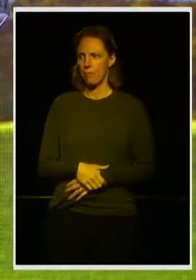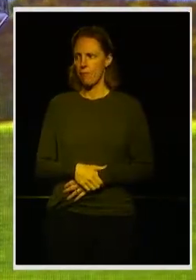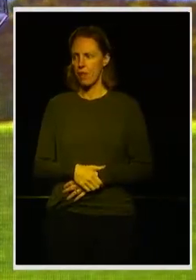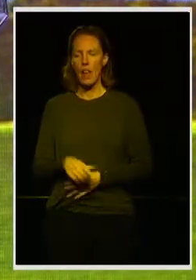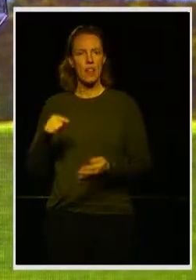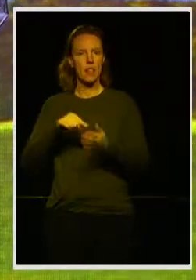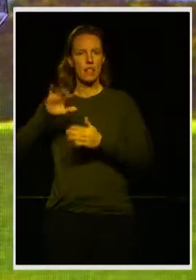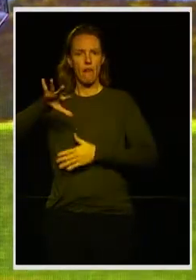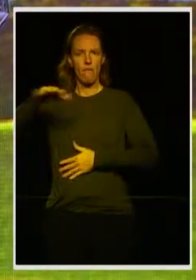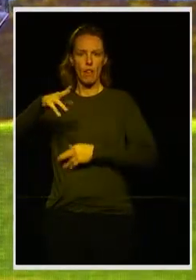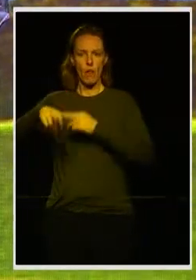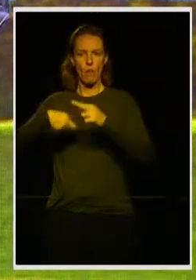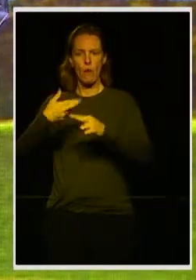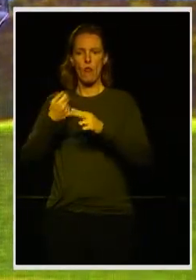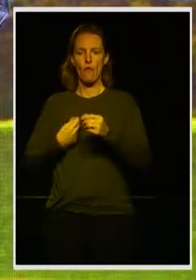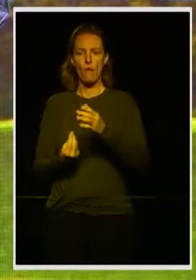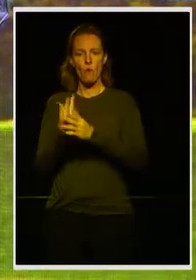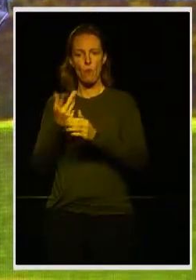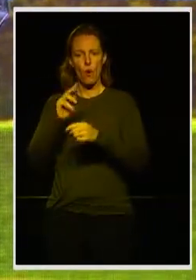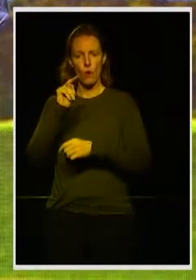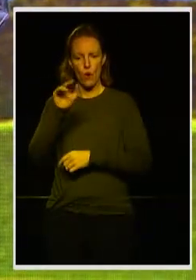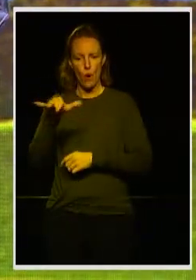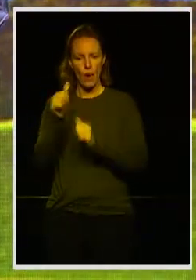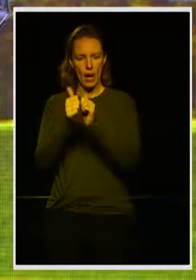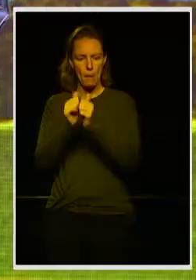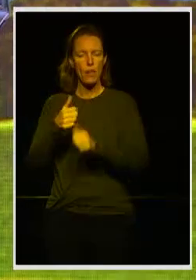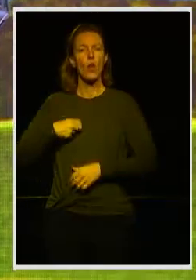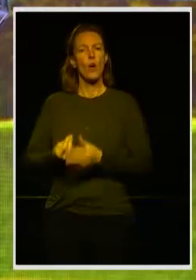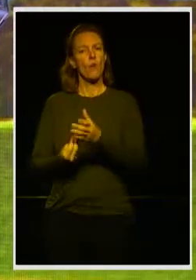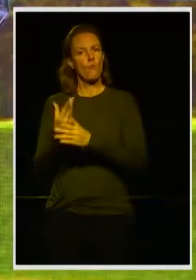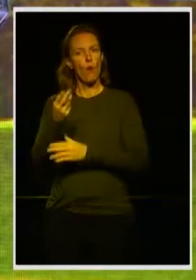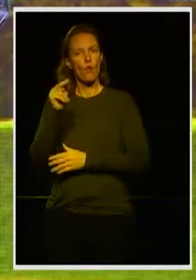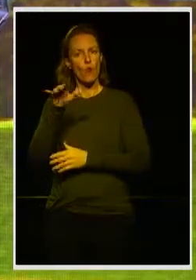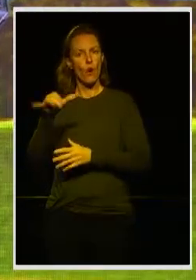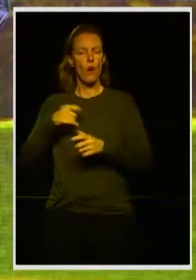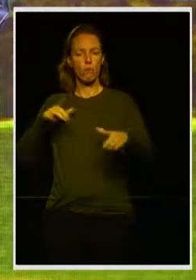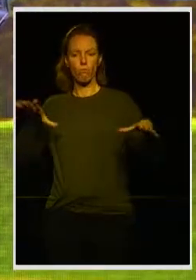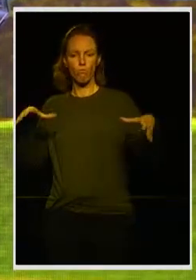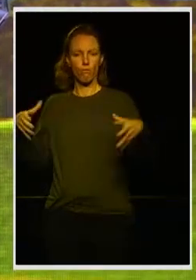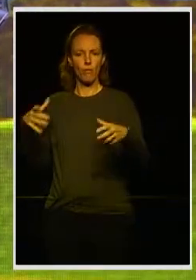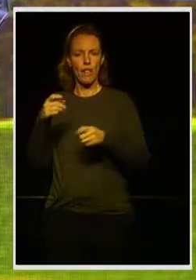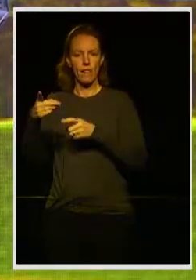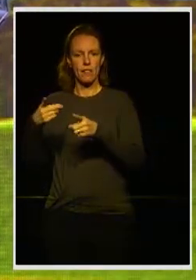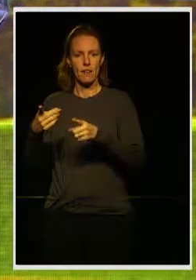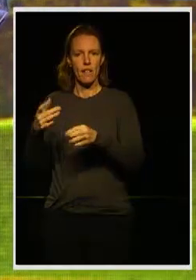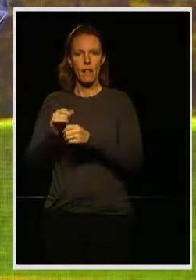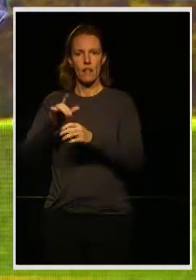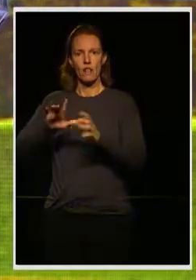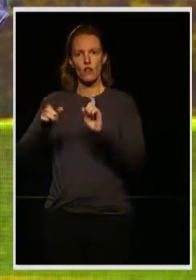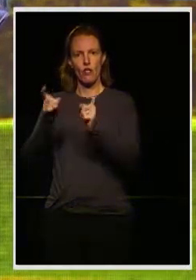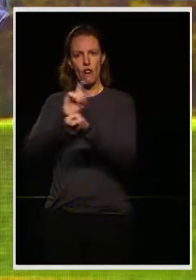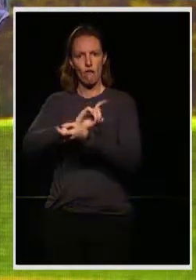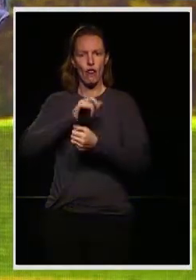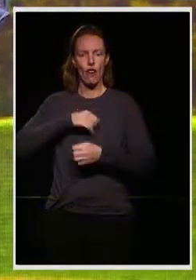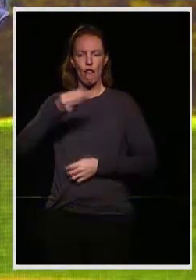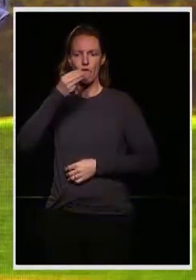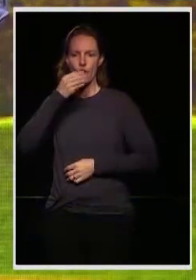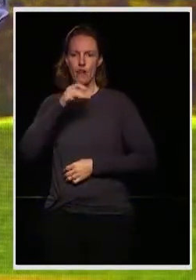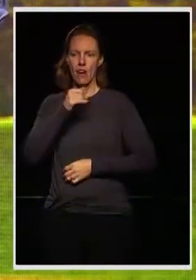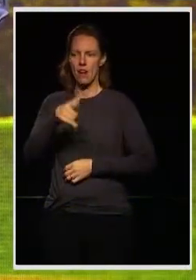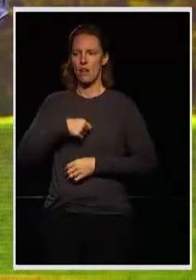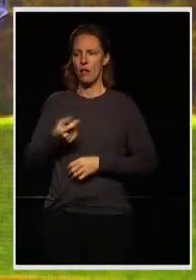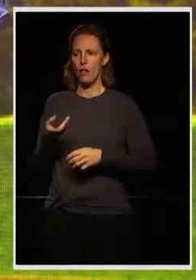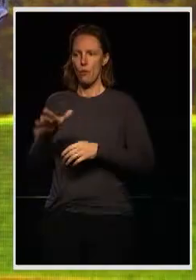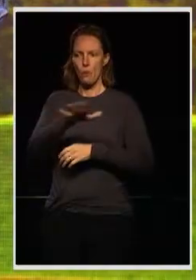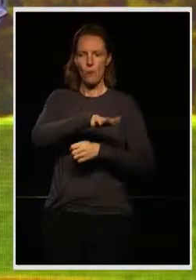This is the fifth round of the Grow New York competition. Grow New York harnesses the dynamic food and ag community found throughout central New York, the